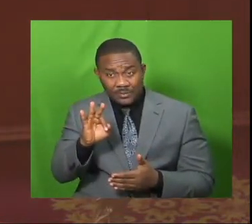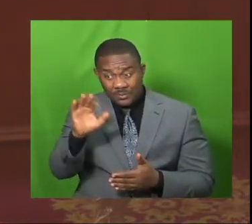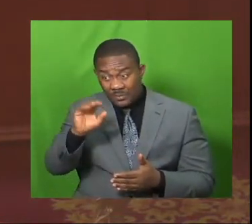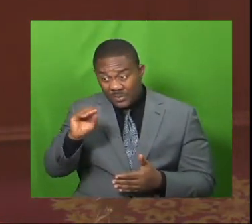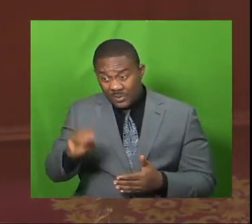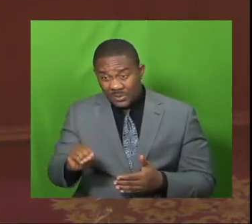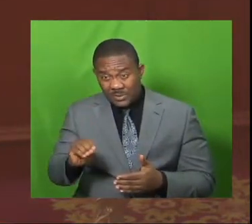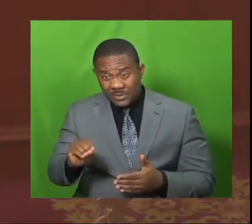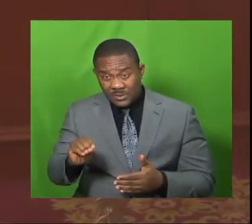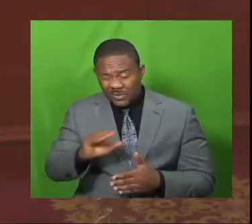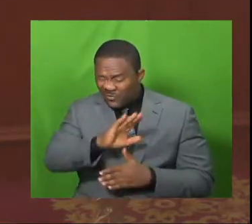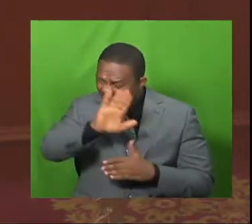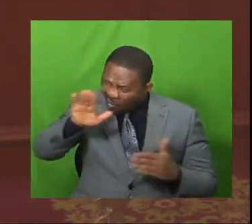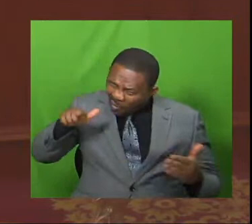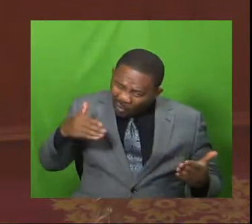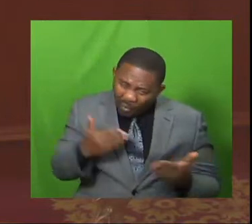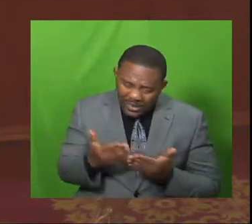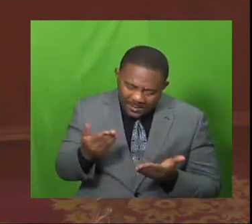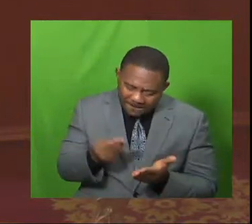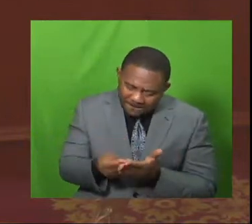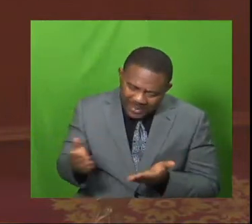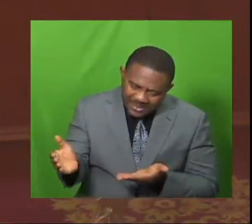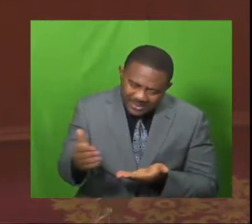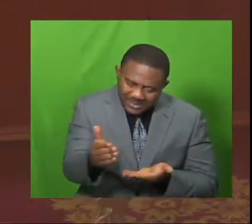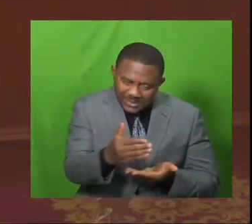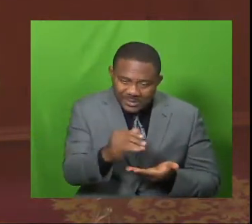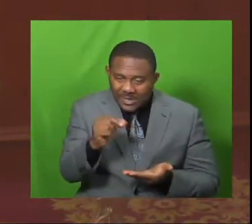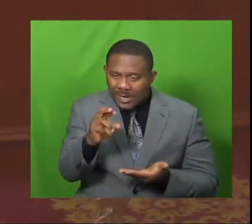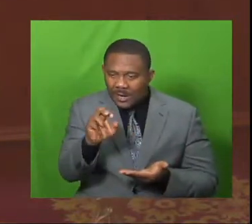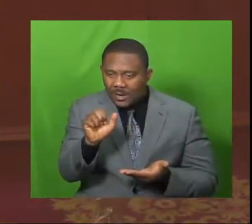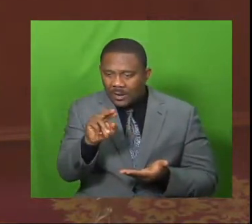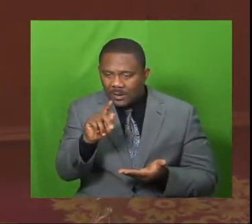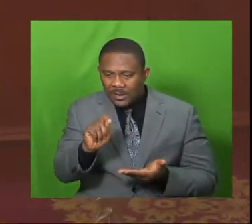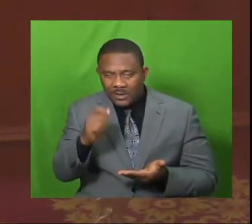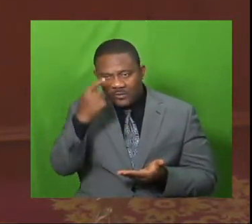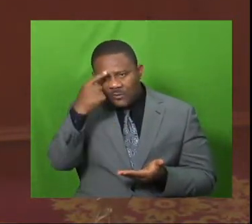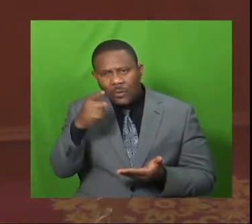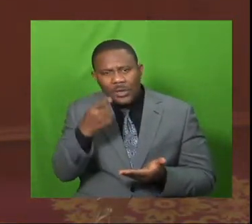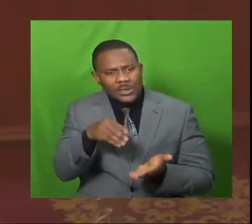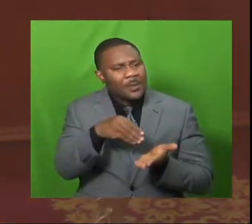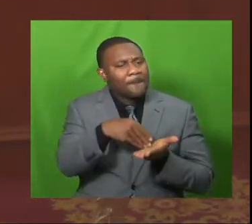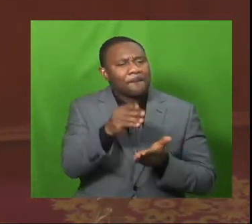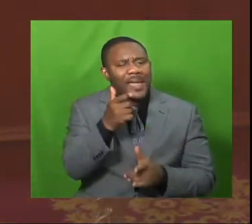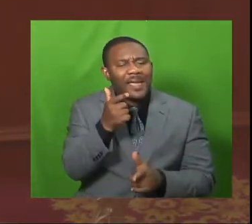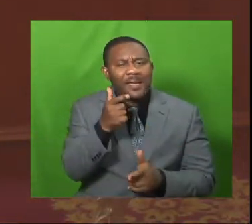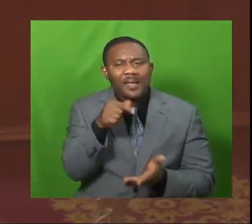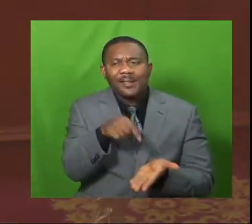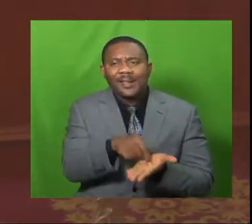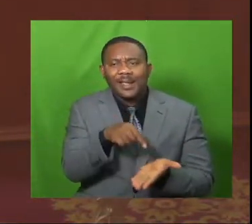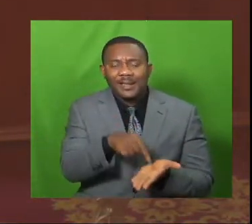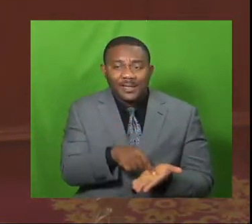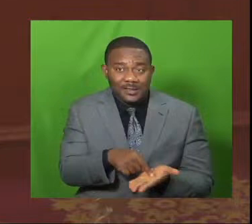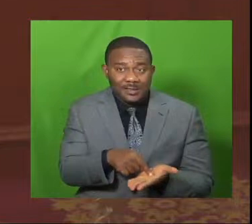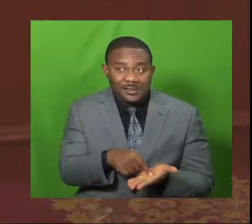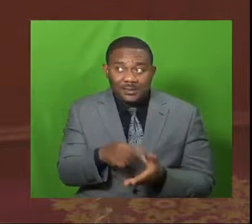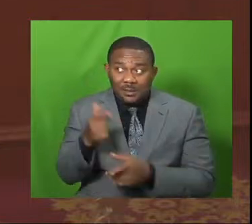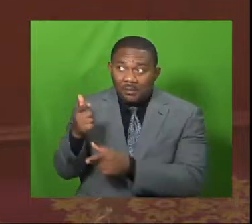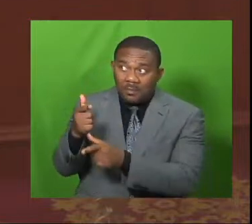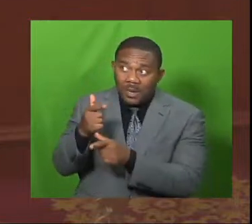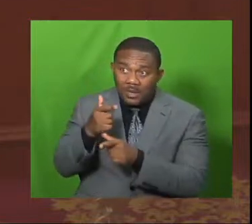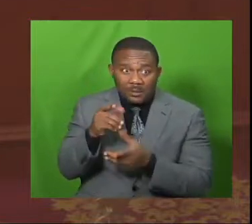129% of our total revenue and grants just to service debt. So we still have to now borrow to pay